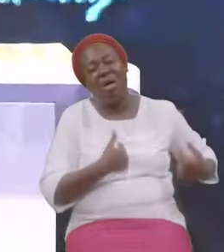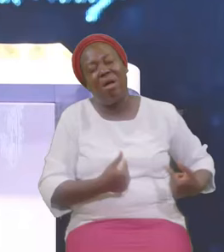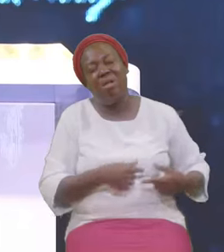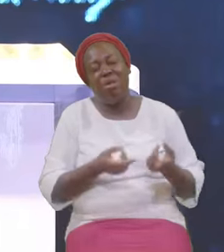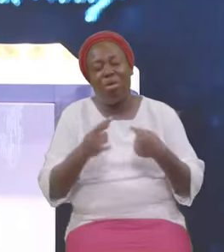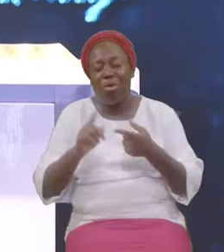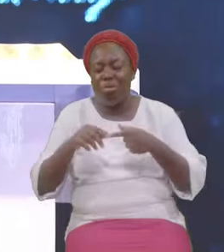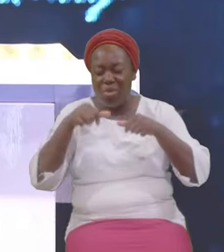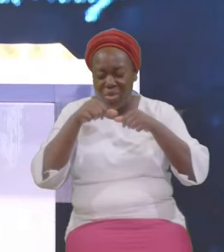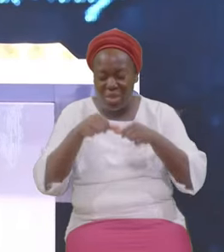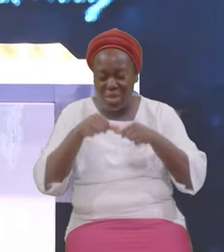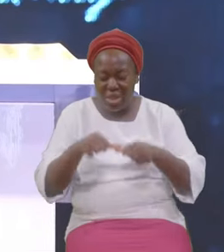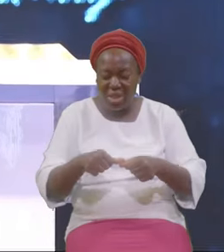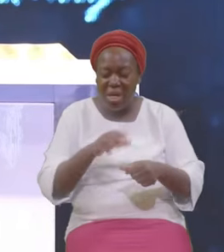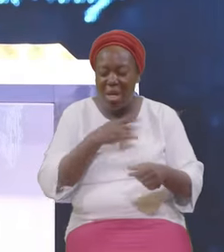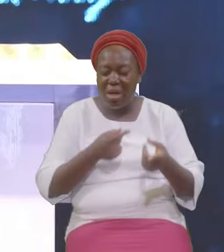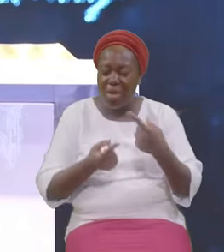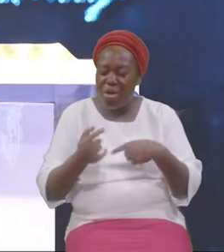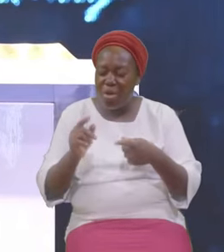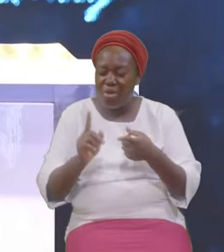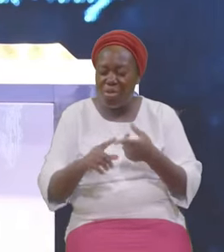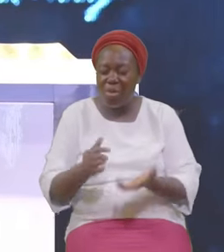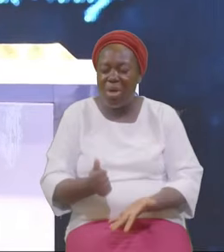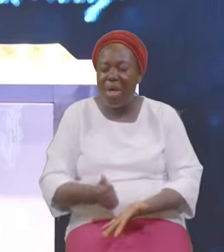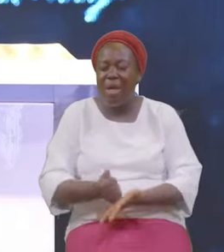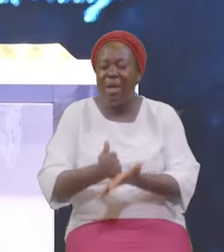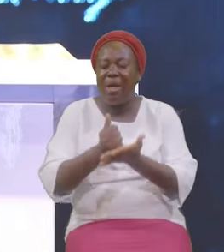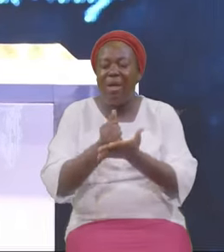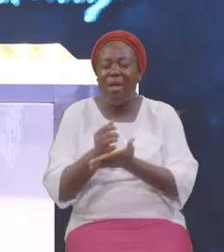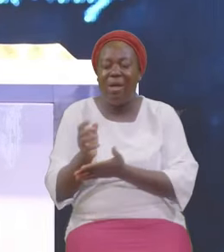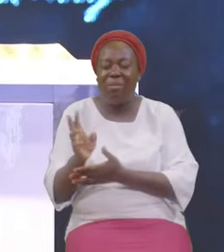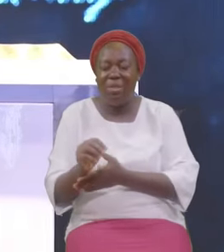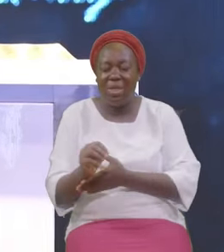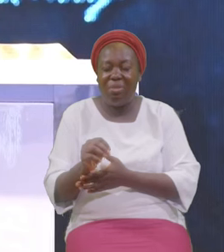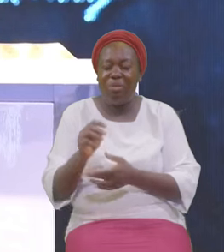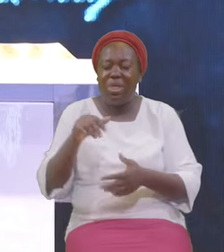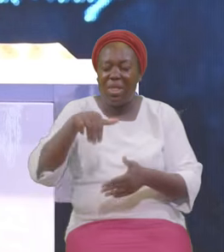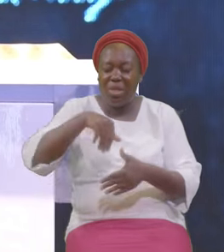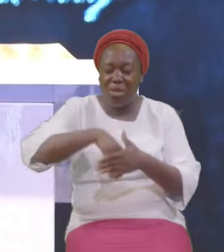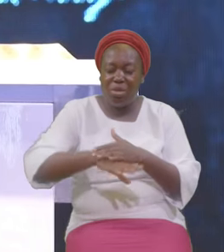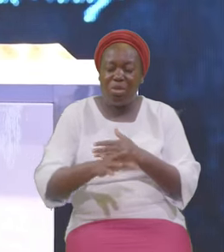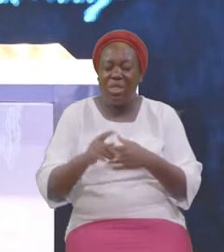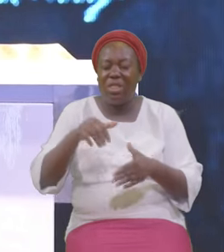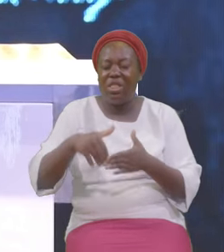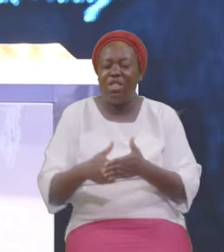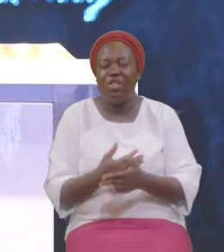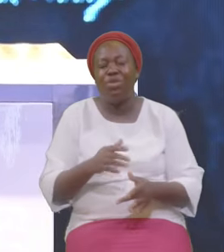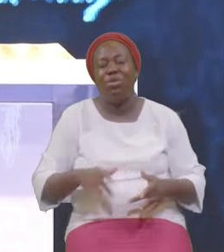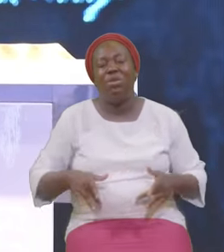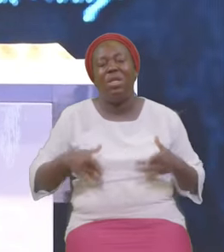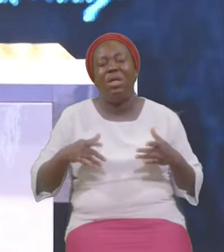And come to help them into the new life. Lord, we thank